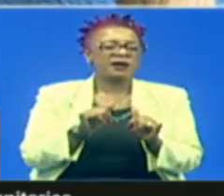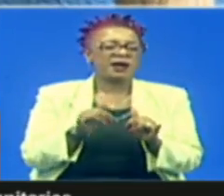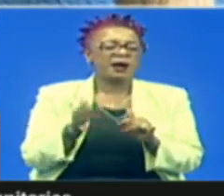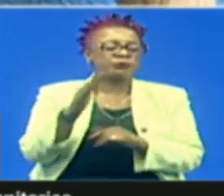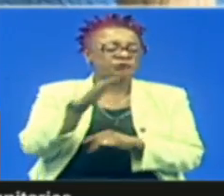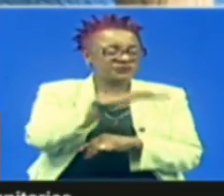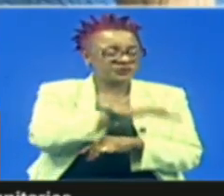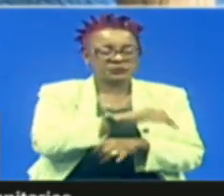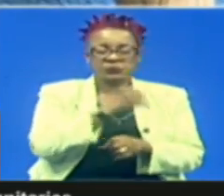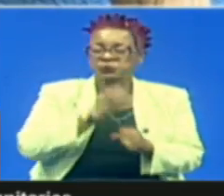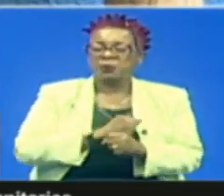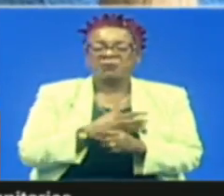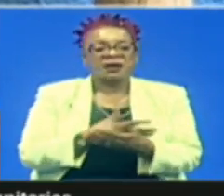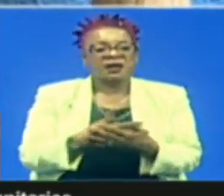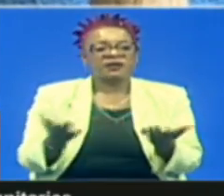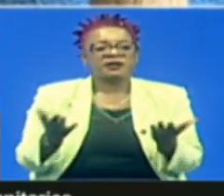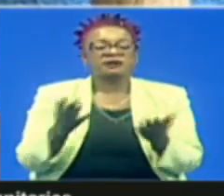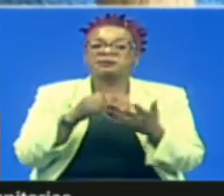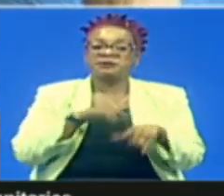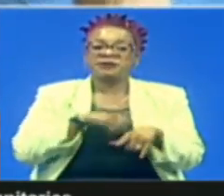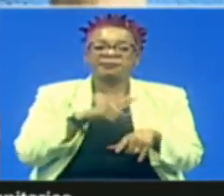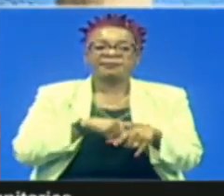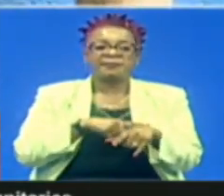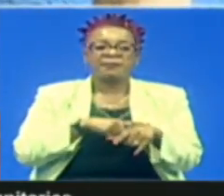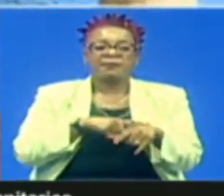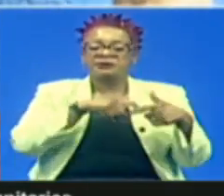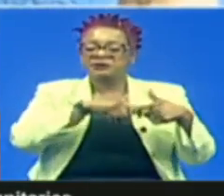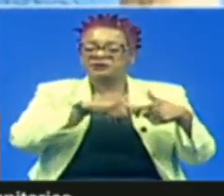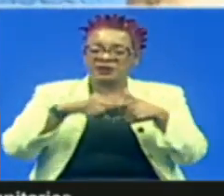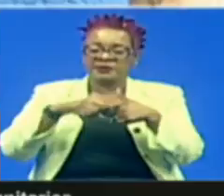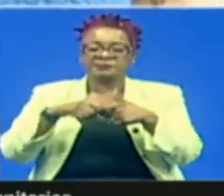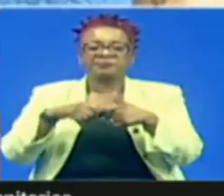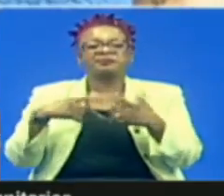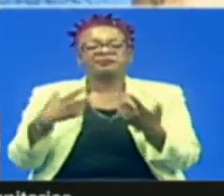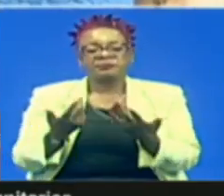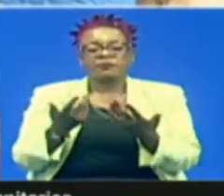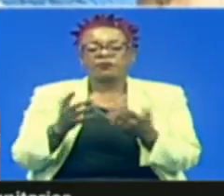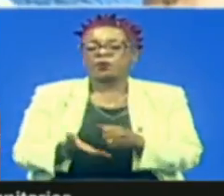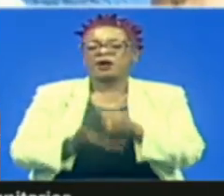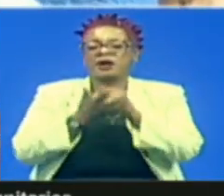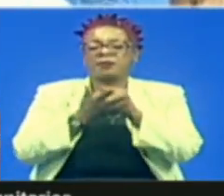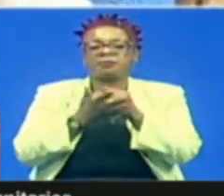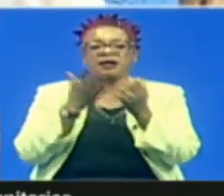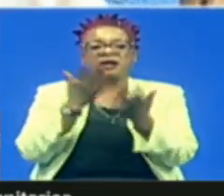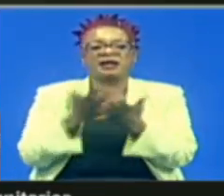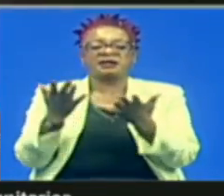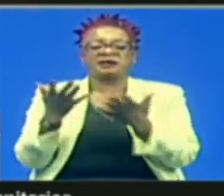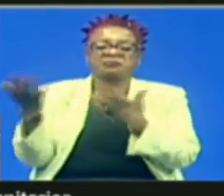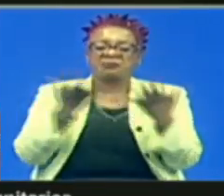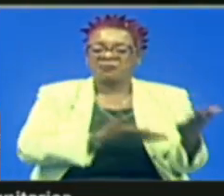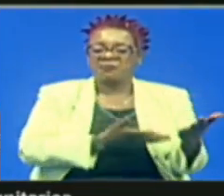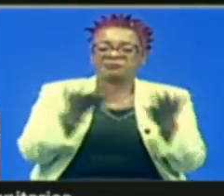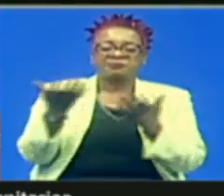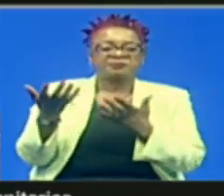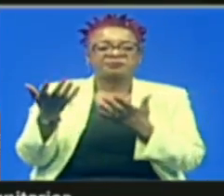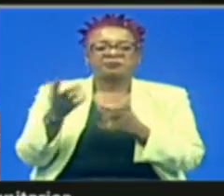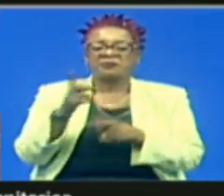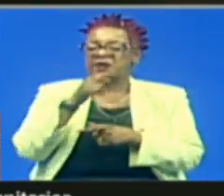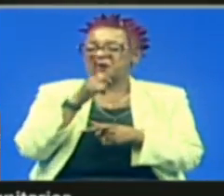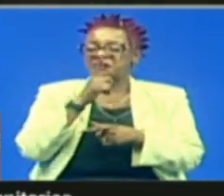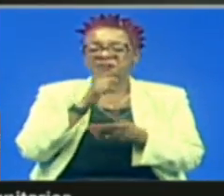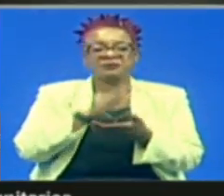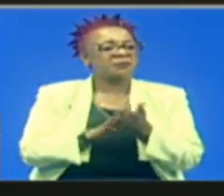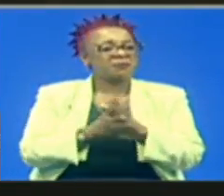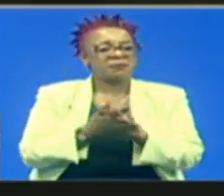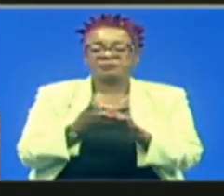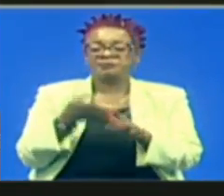kazi. Sasa zingine labda matrela zikikuja tunashukisha, unakaa hata hujakula lunch. Last